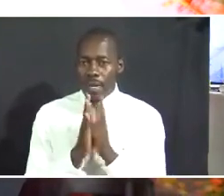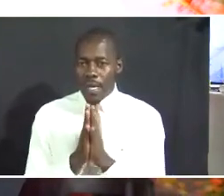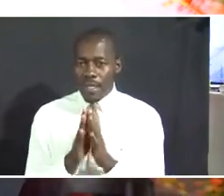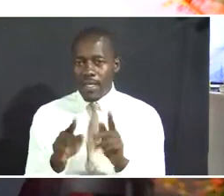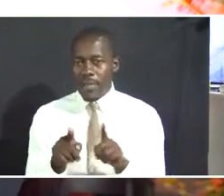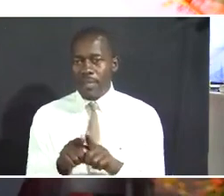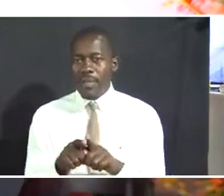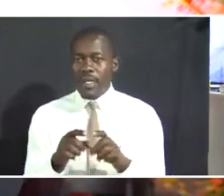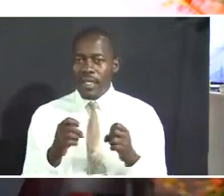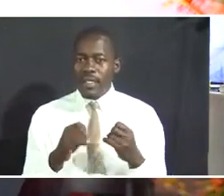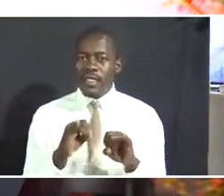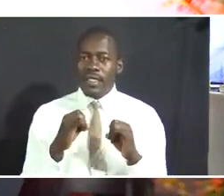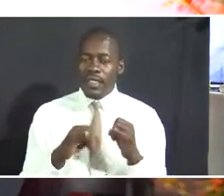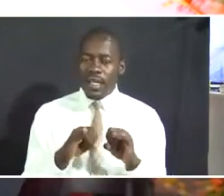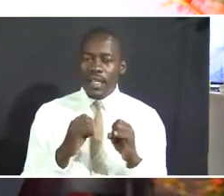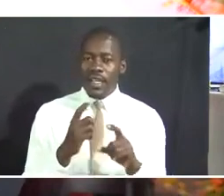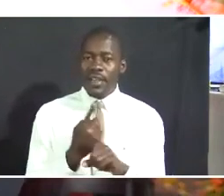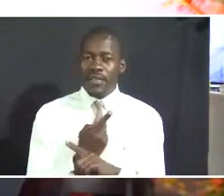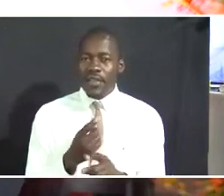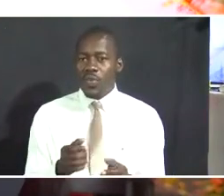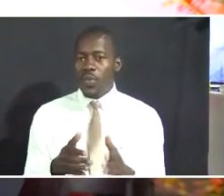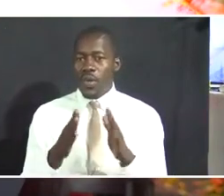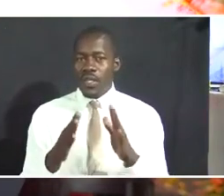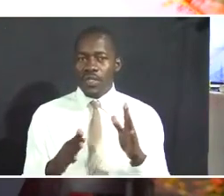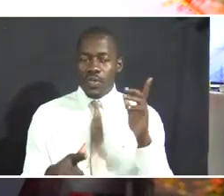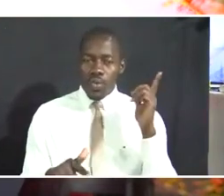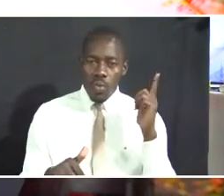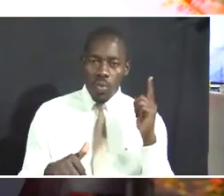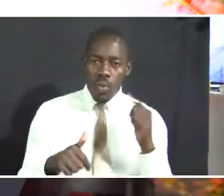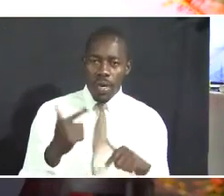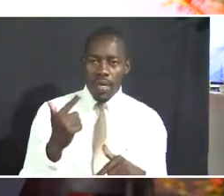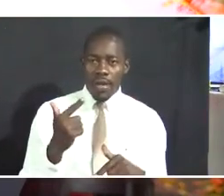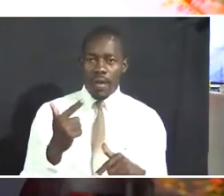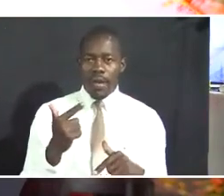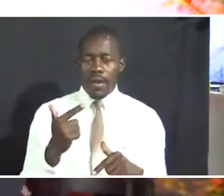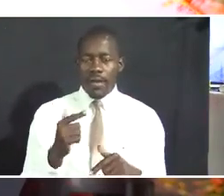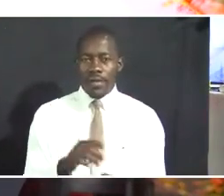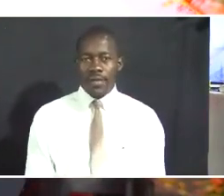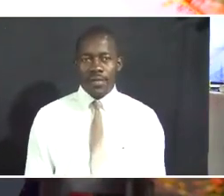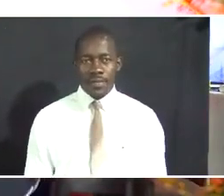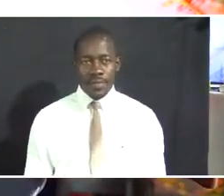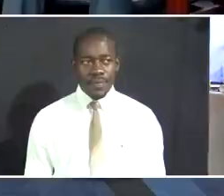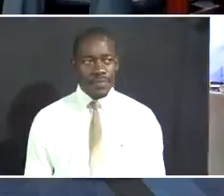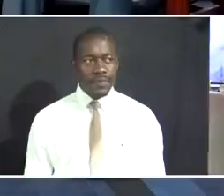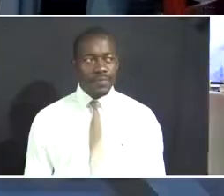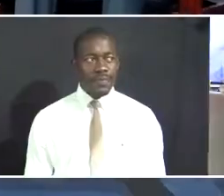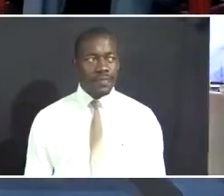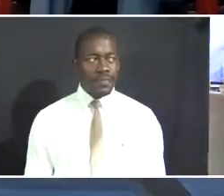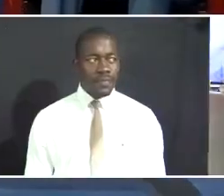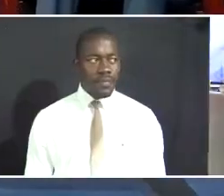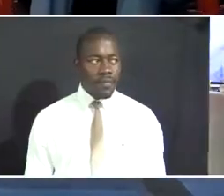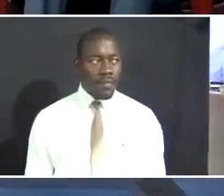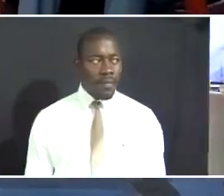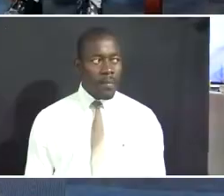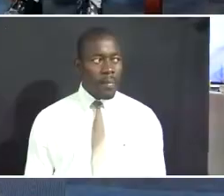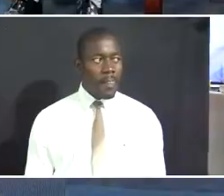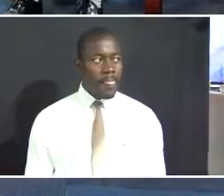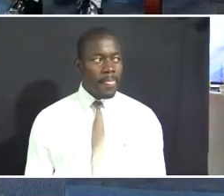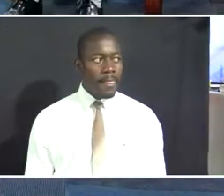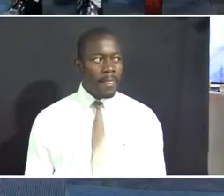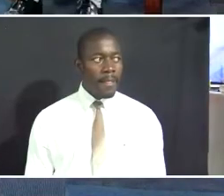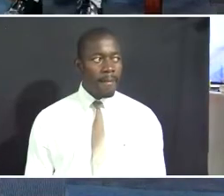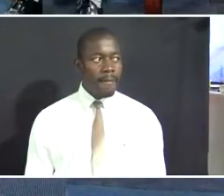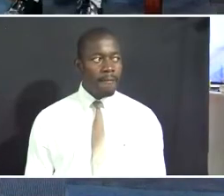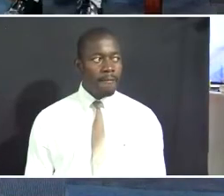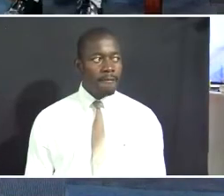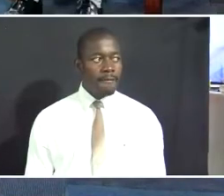way. It is a war we are fighting, but Christ shall win for us. Thank Amen. You. Amen. Amen. Yes.